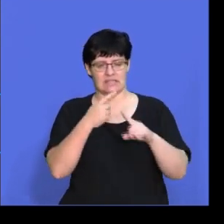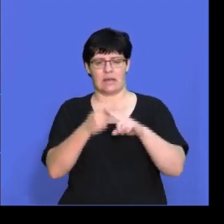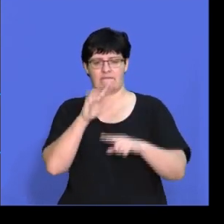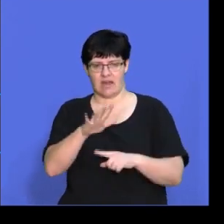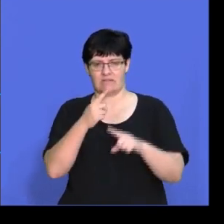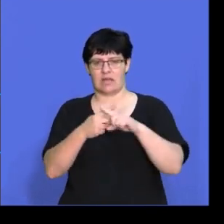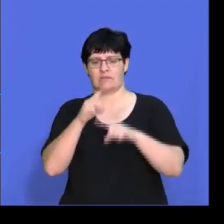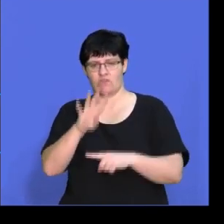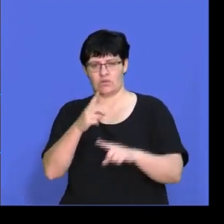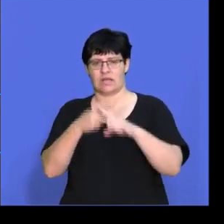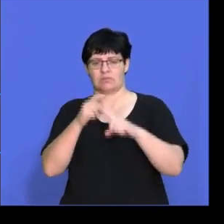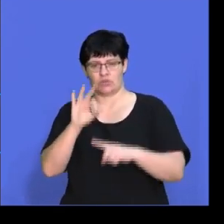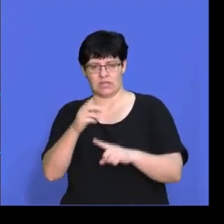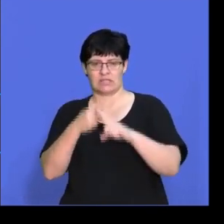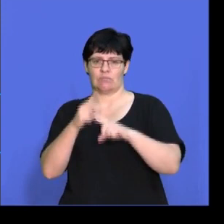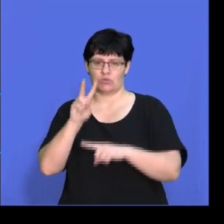together,